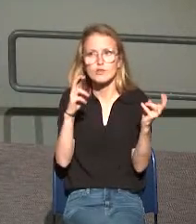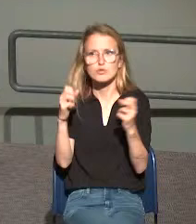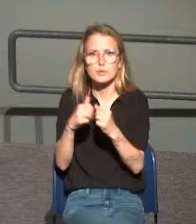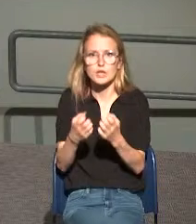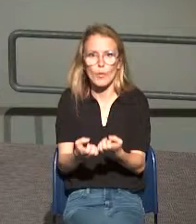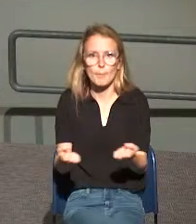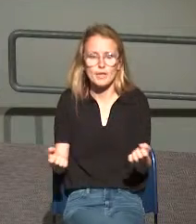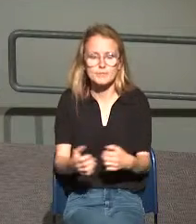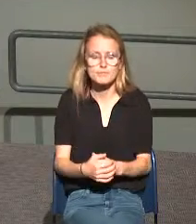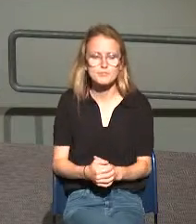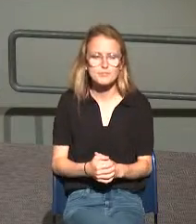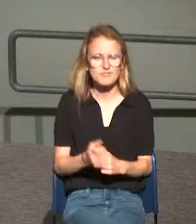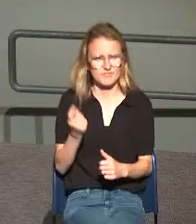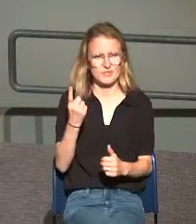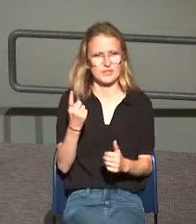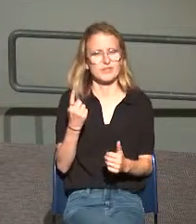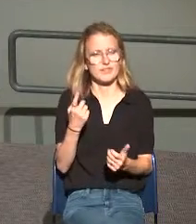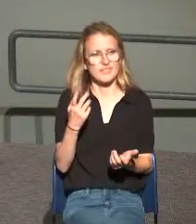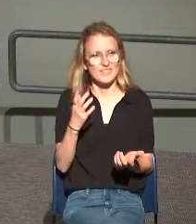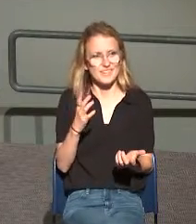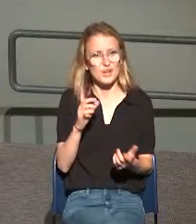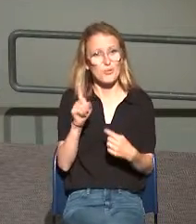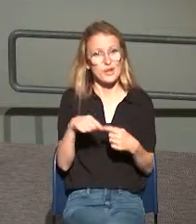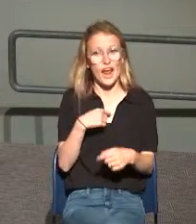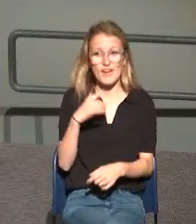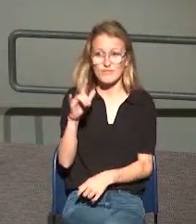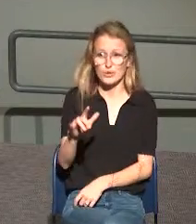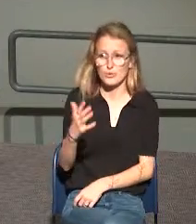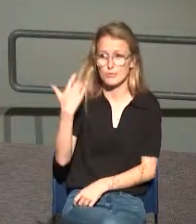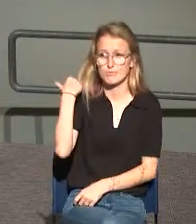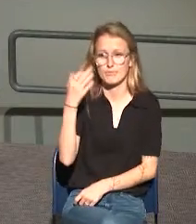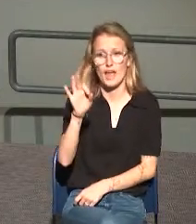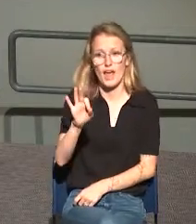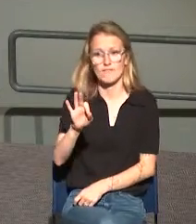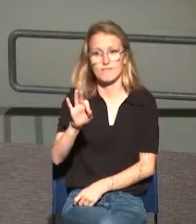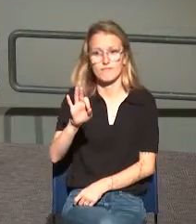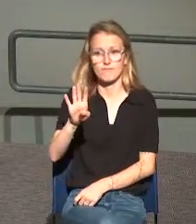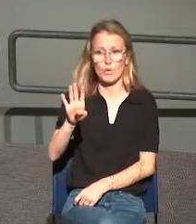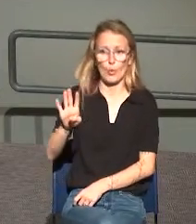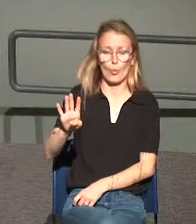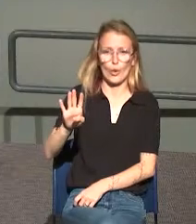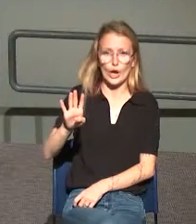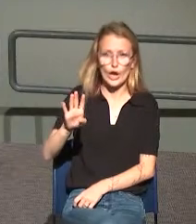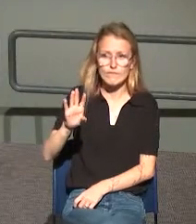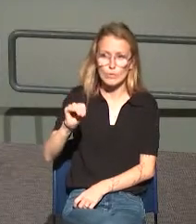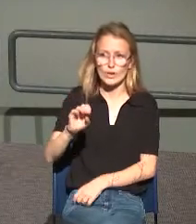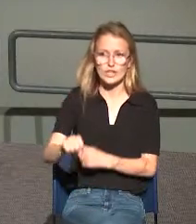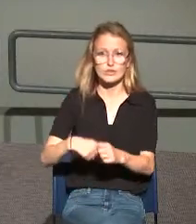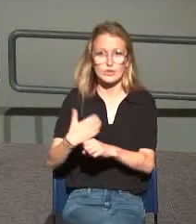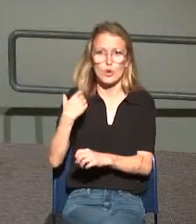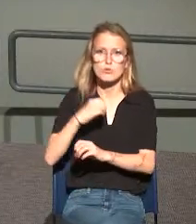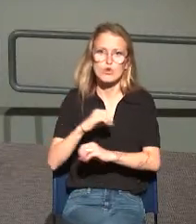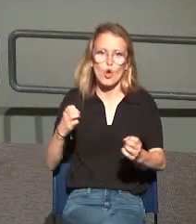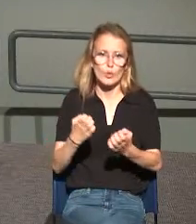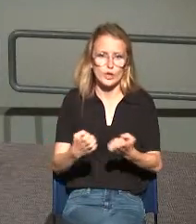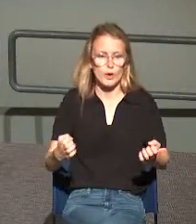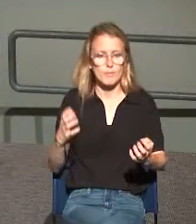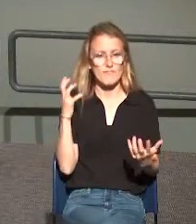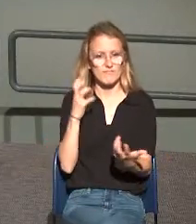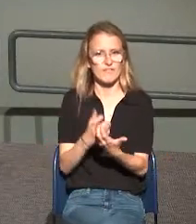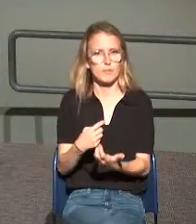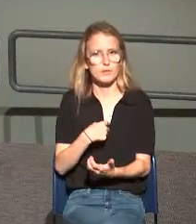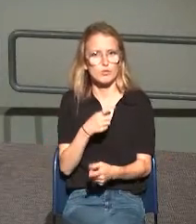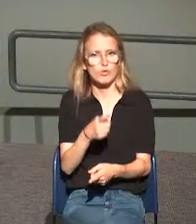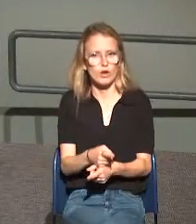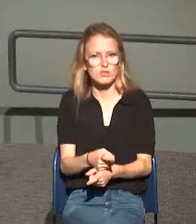this is one of those things, when I was flying in F4s, 40 years ago, none of the equipment fit me right. Well, then none of the